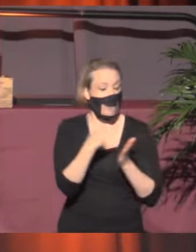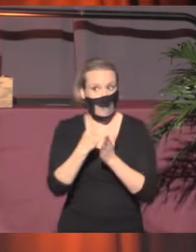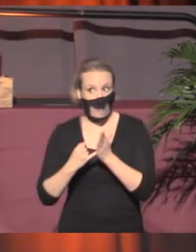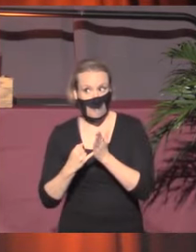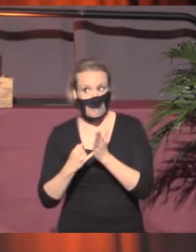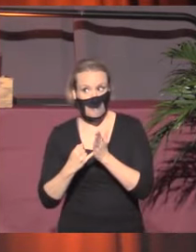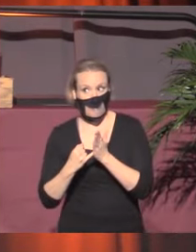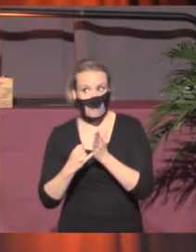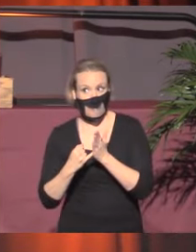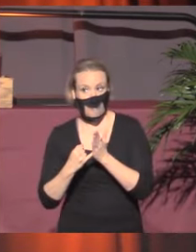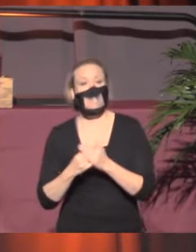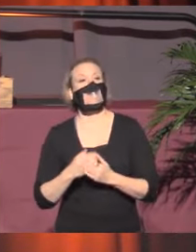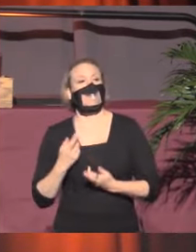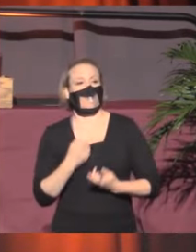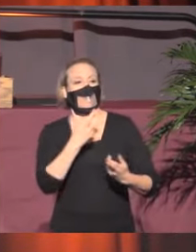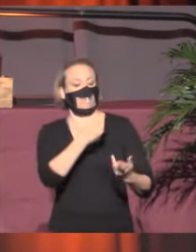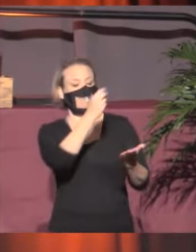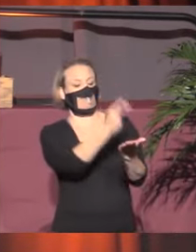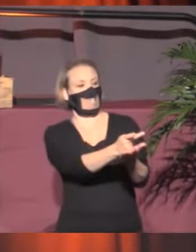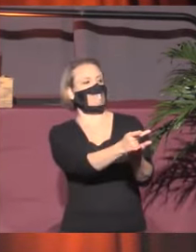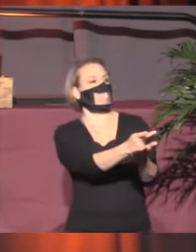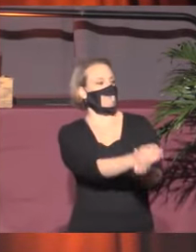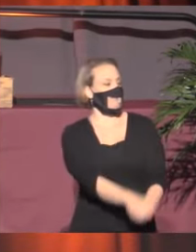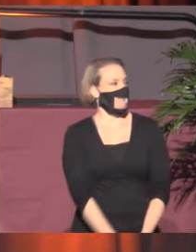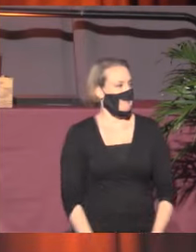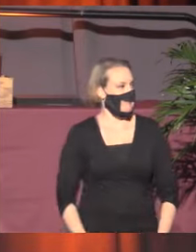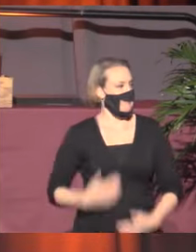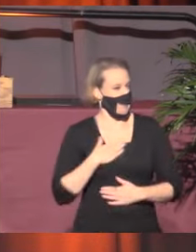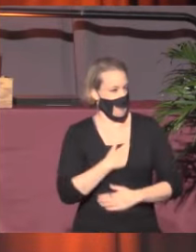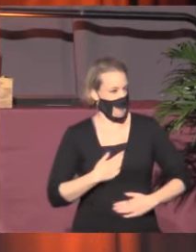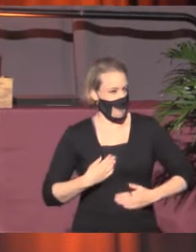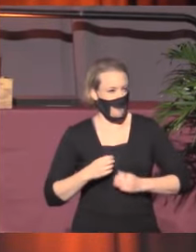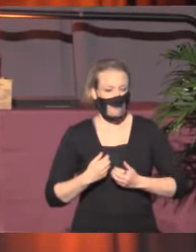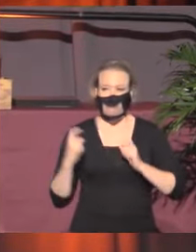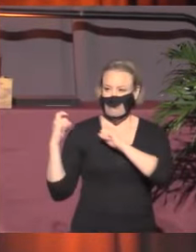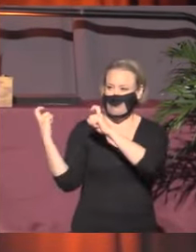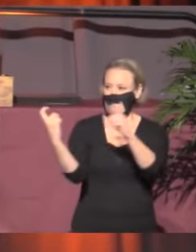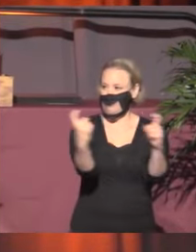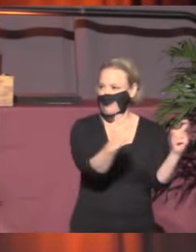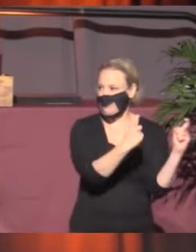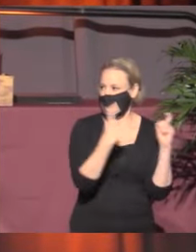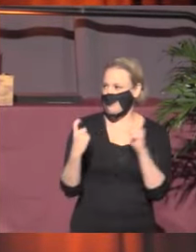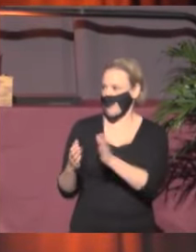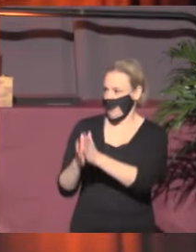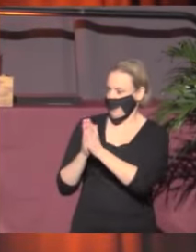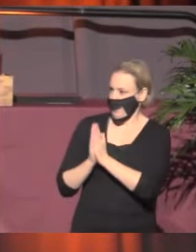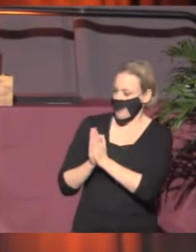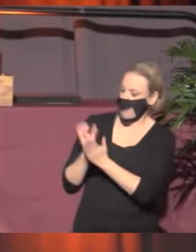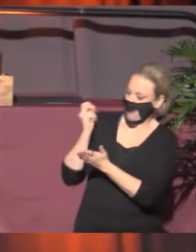has been approved. It is my pleasure to present them to you and ask that you confer upon them their